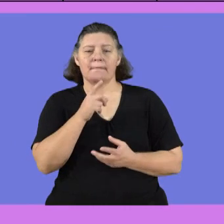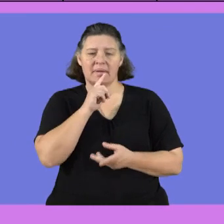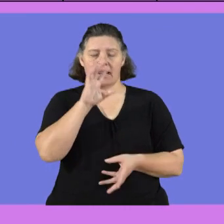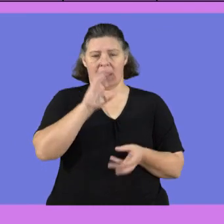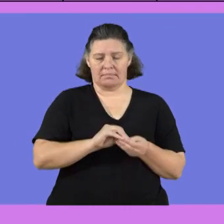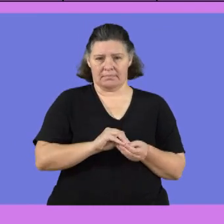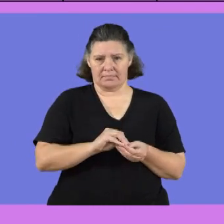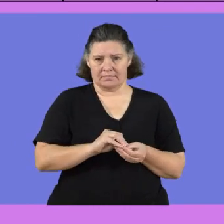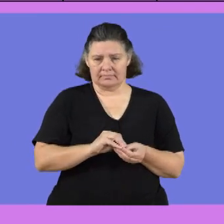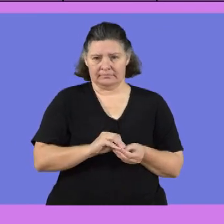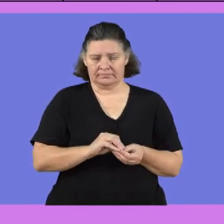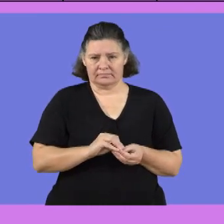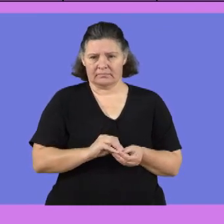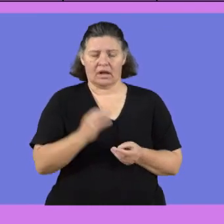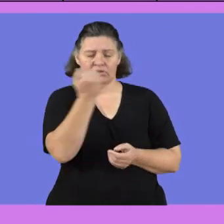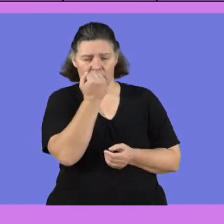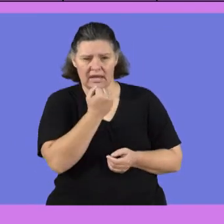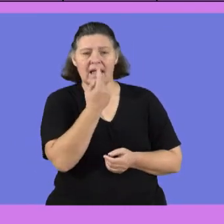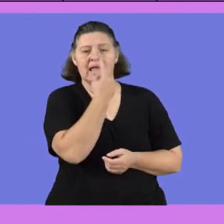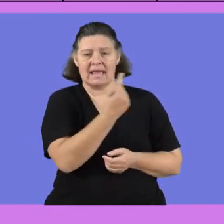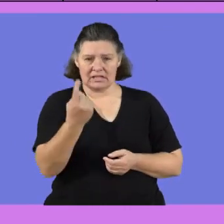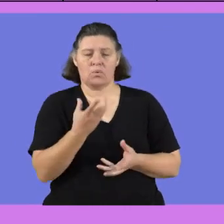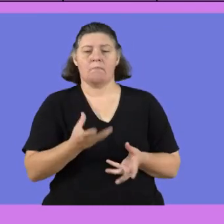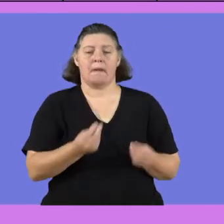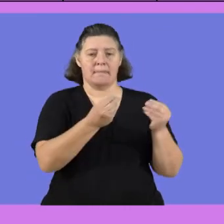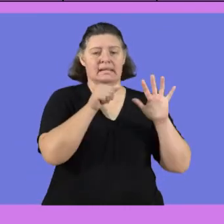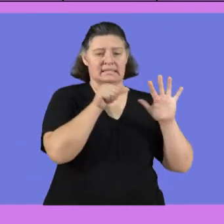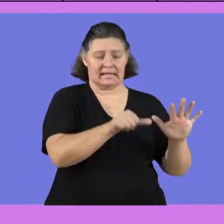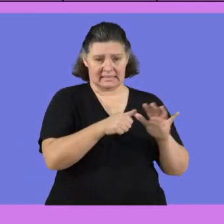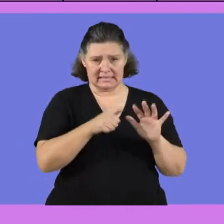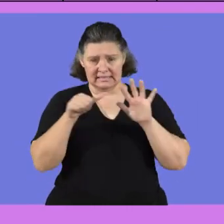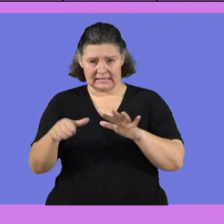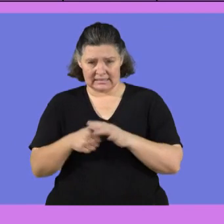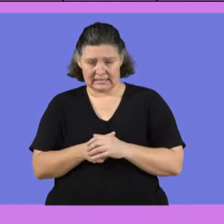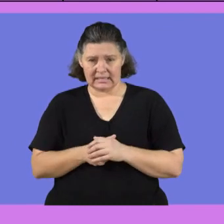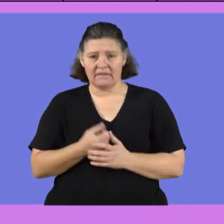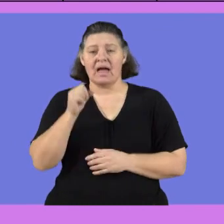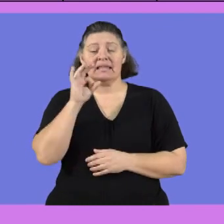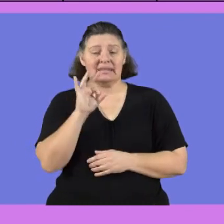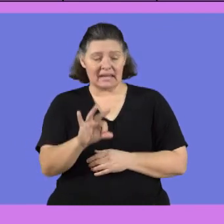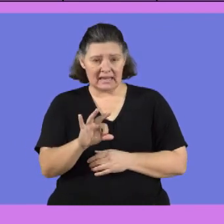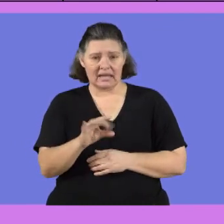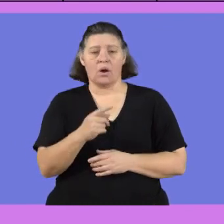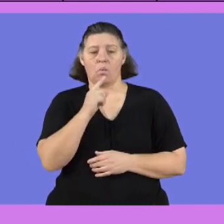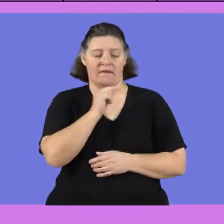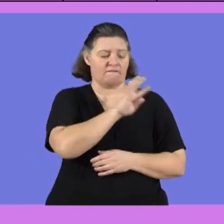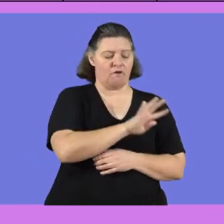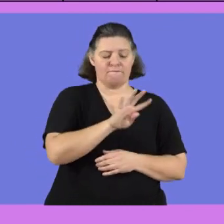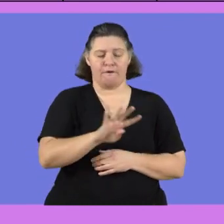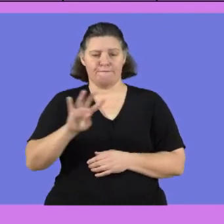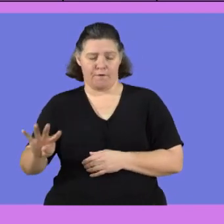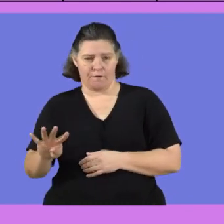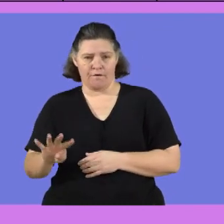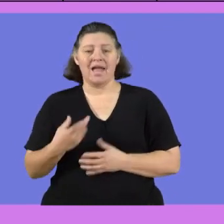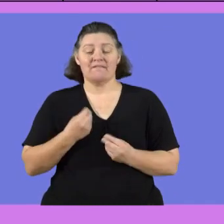cans and they will become 6. Each one of them will get 6 cans. And then if they are 3, each one of them will